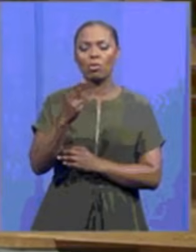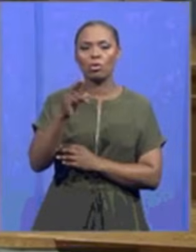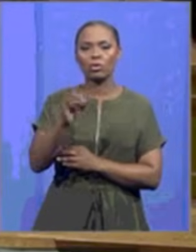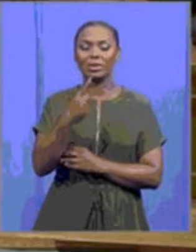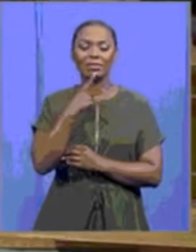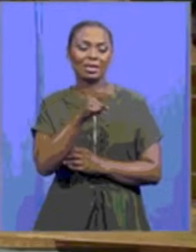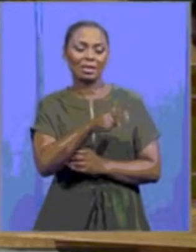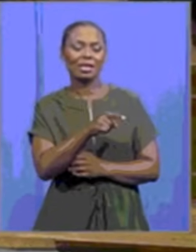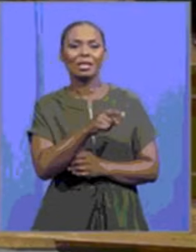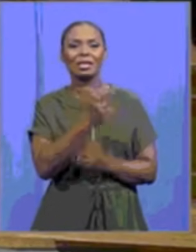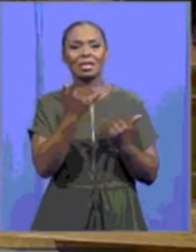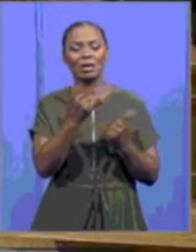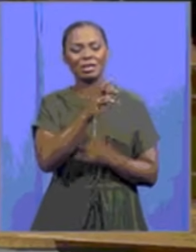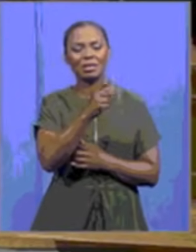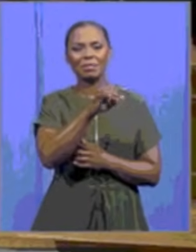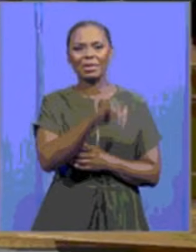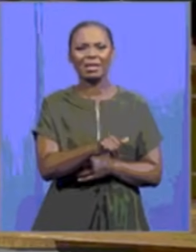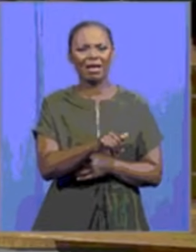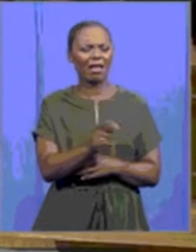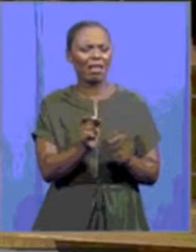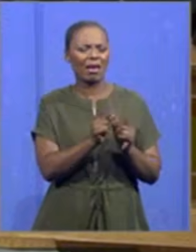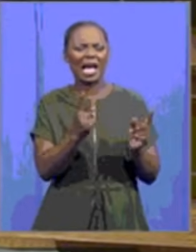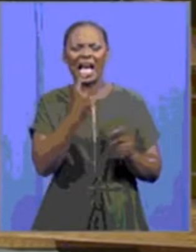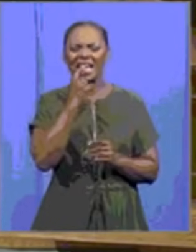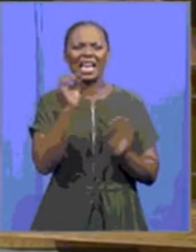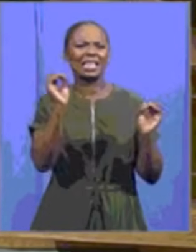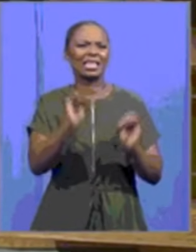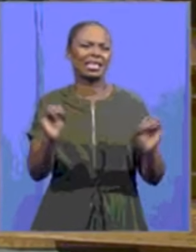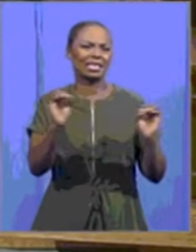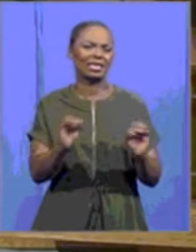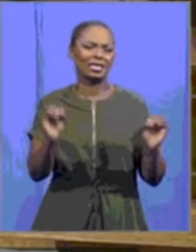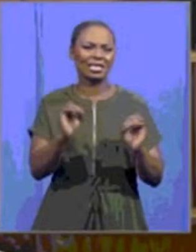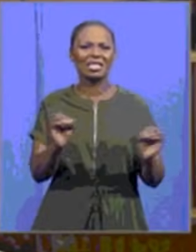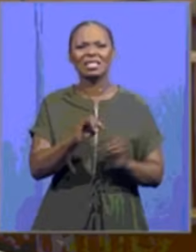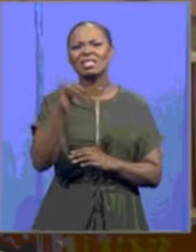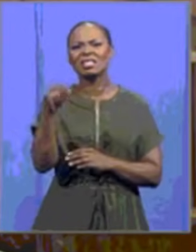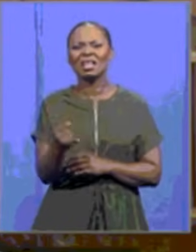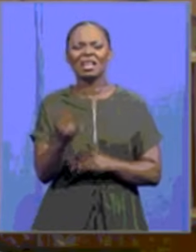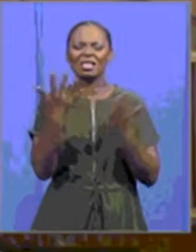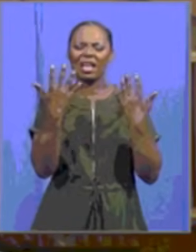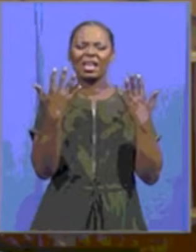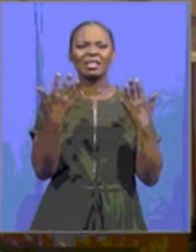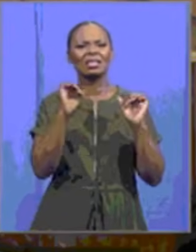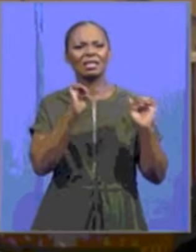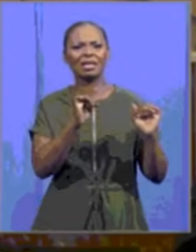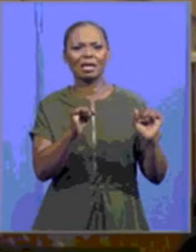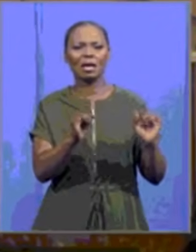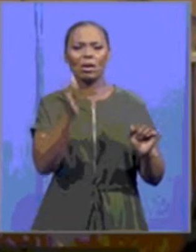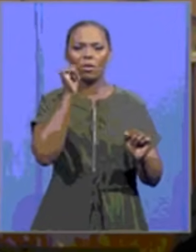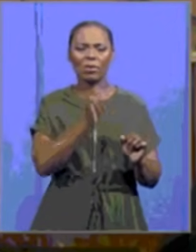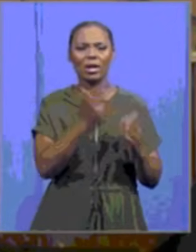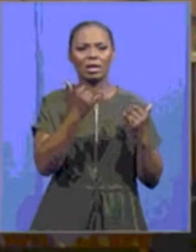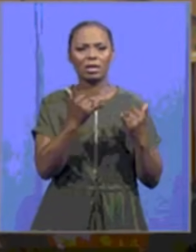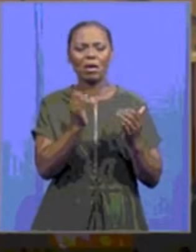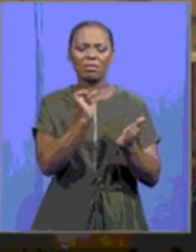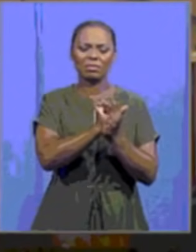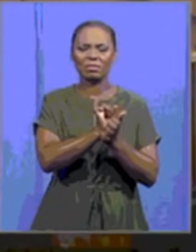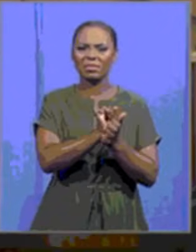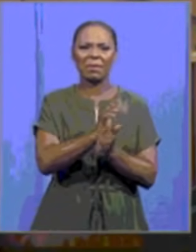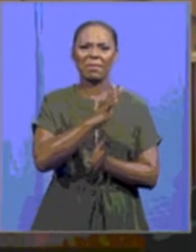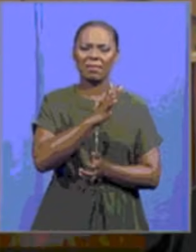a sena dikgobalo le ge ile dife ntle le tšeo di bego di le diatleng tša gagwe ge a be a kgokilwe